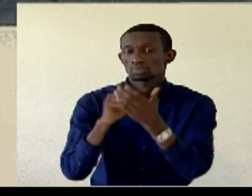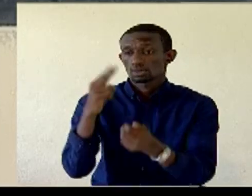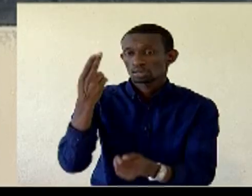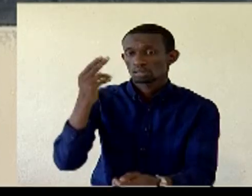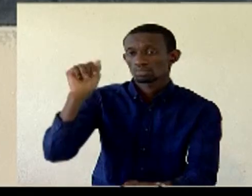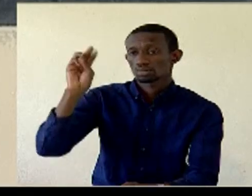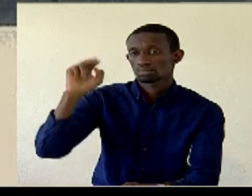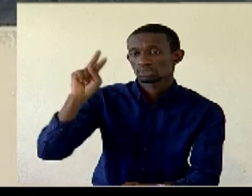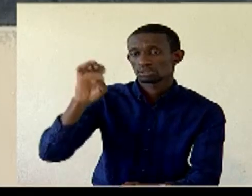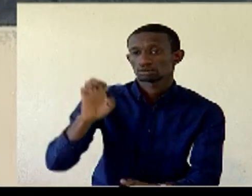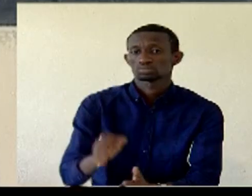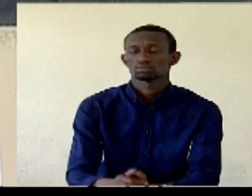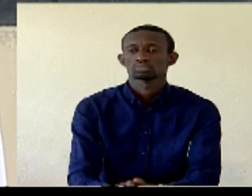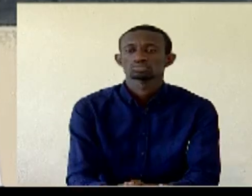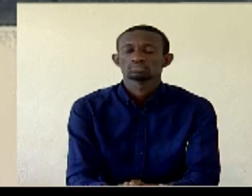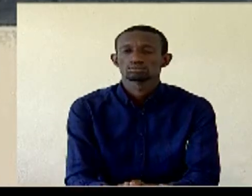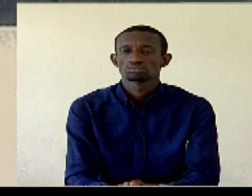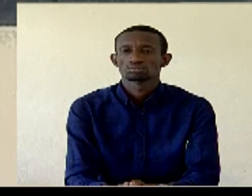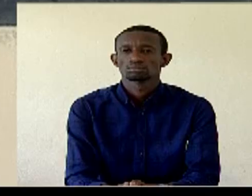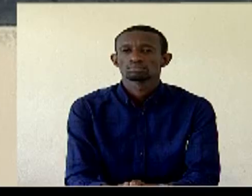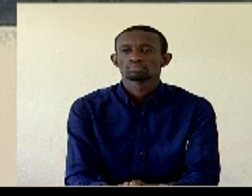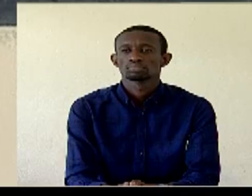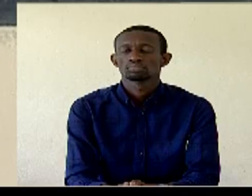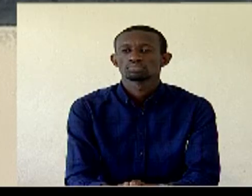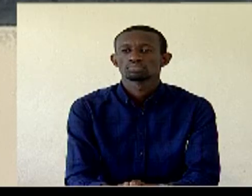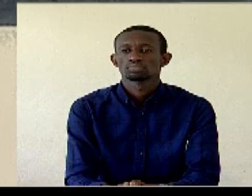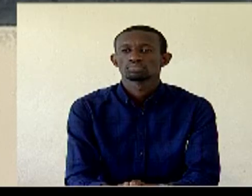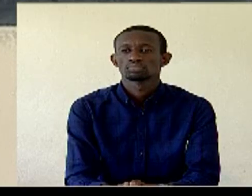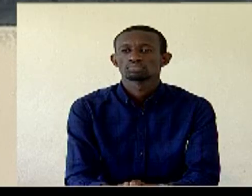amines are